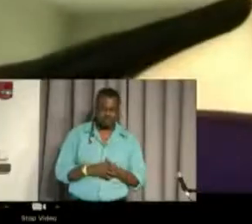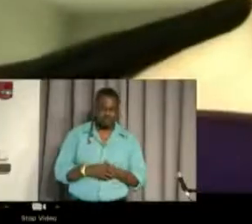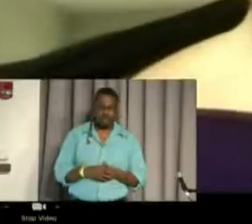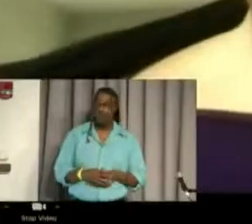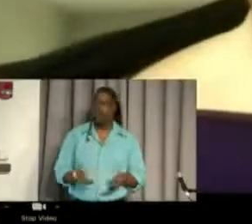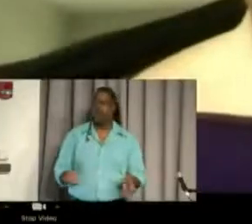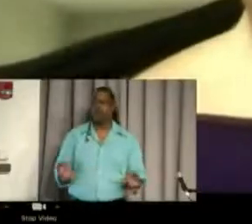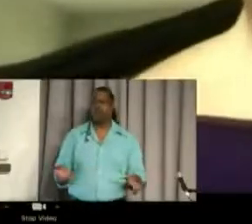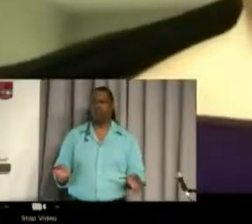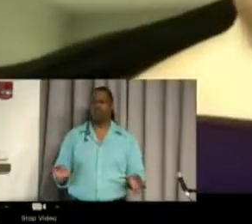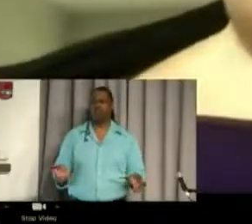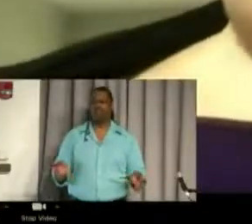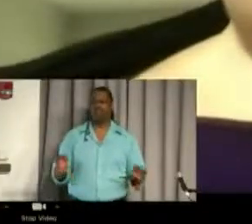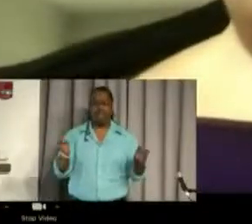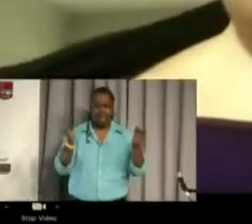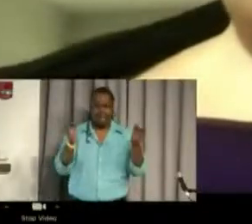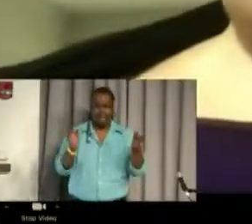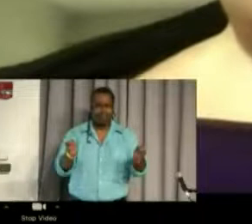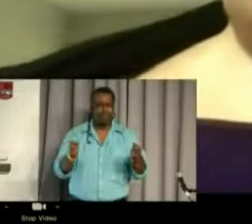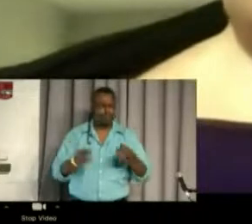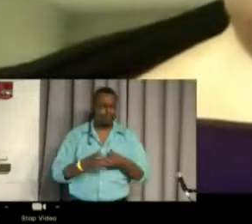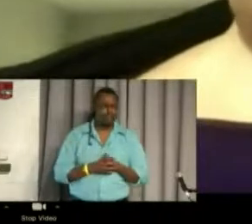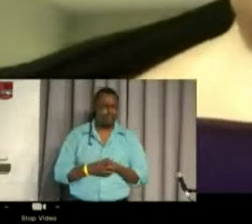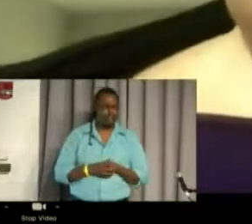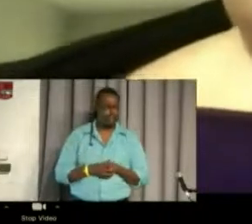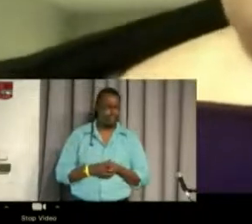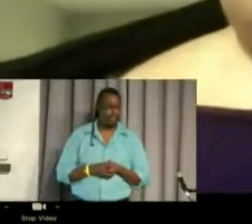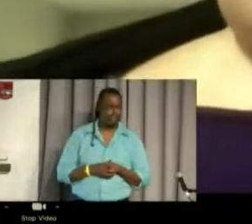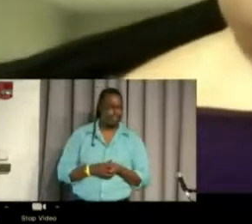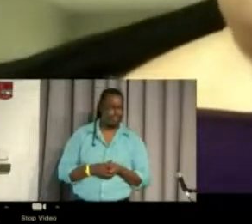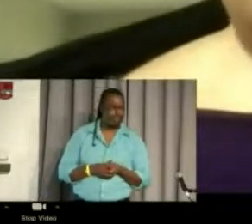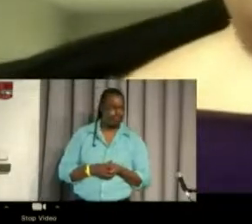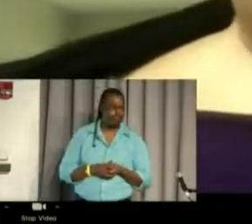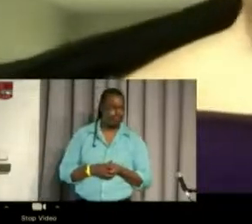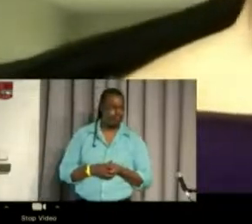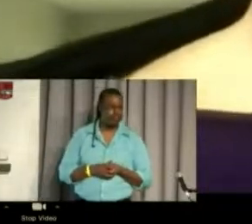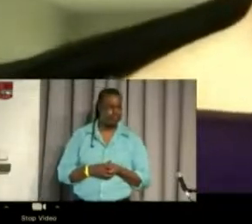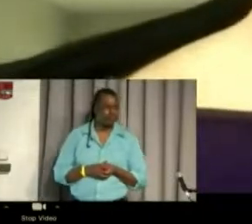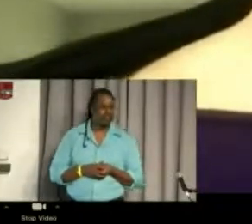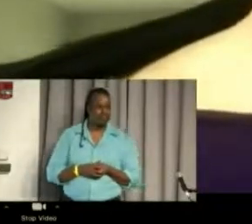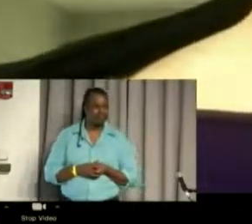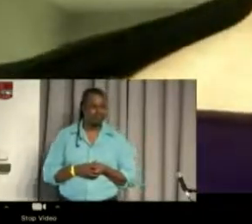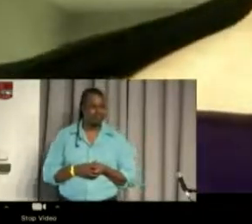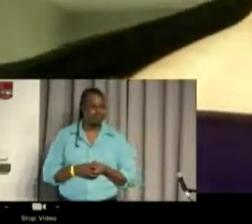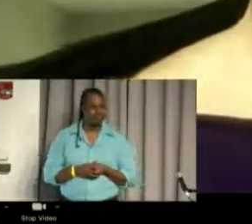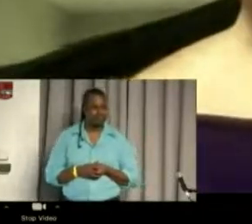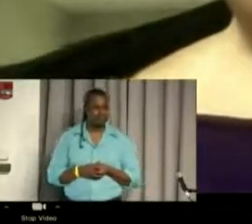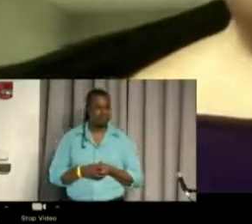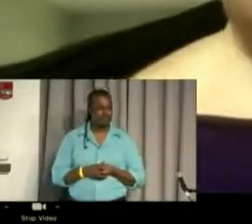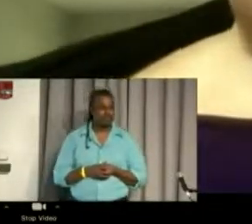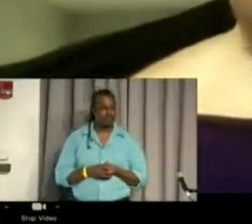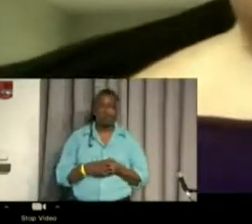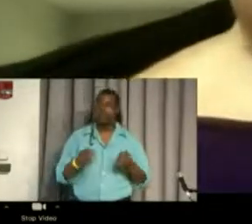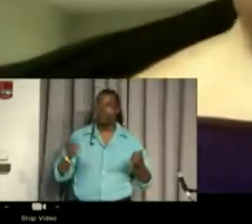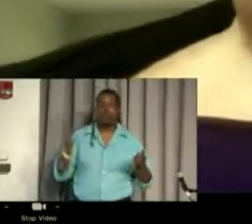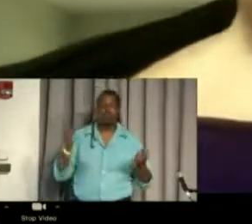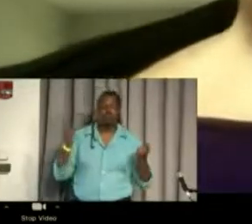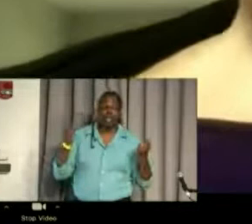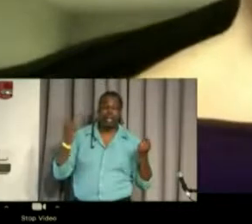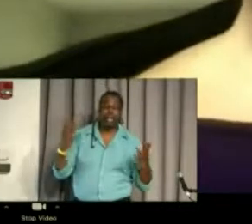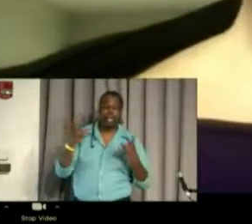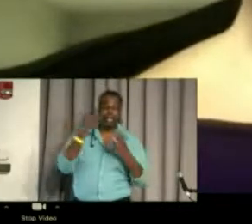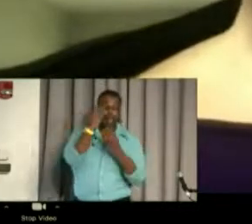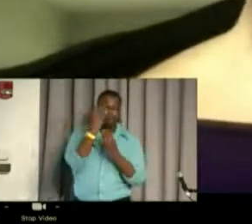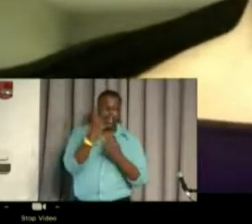Yes, absolutely. Every day in very many ways. I mean, there's ample data